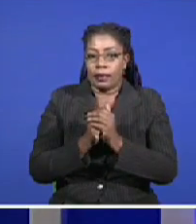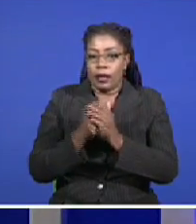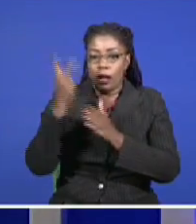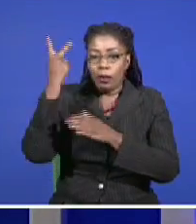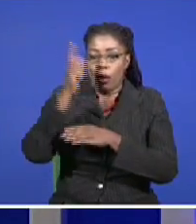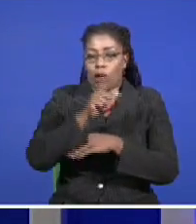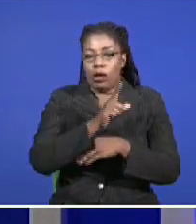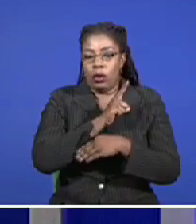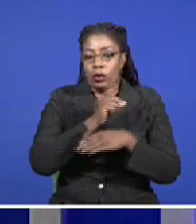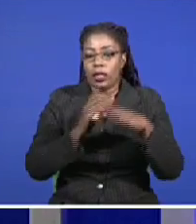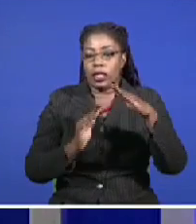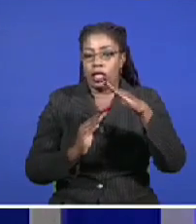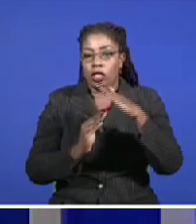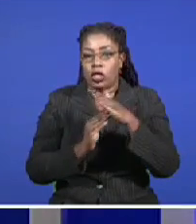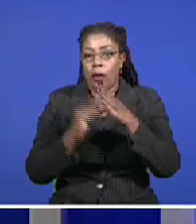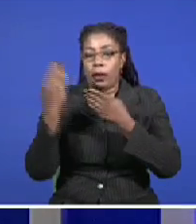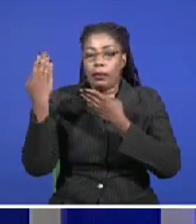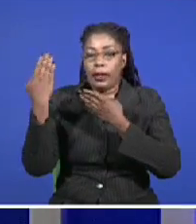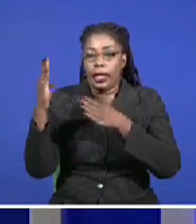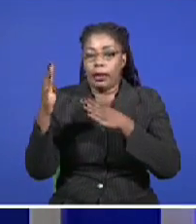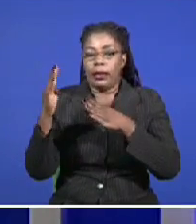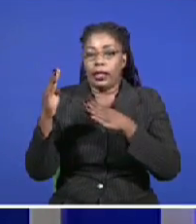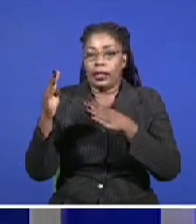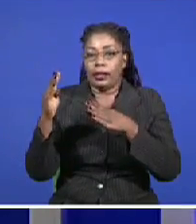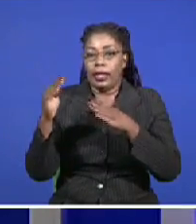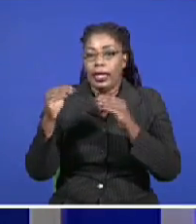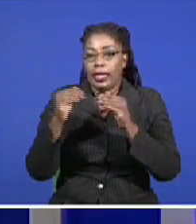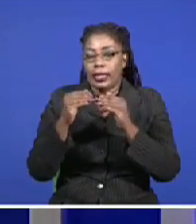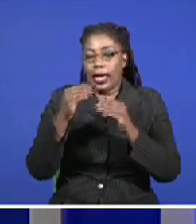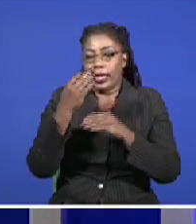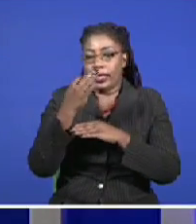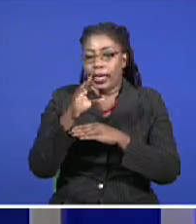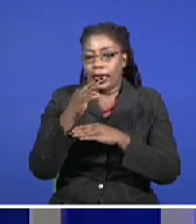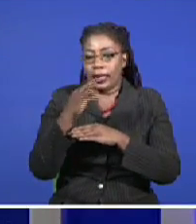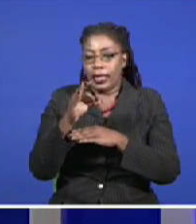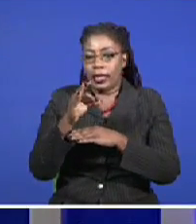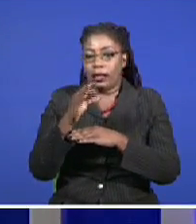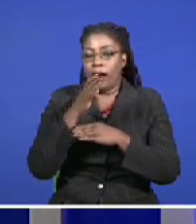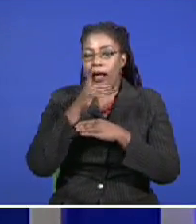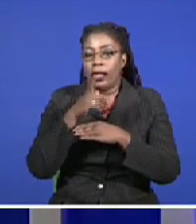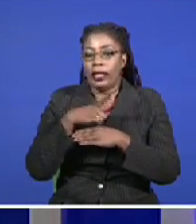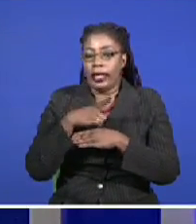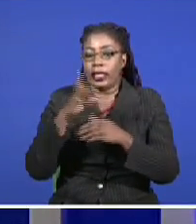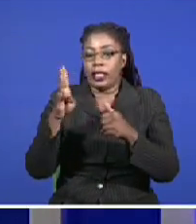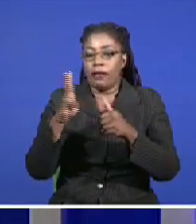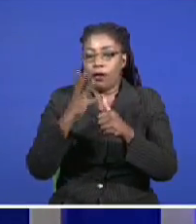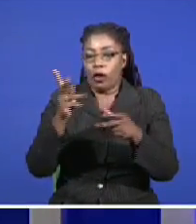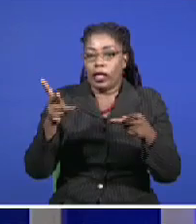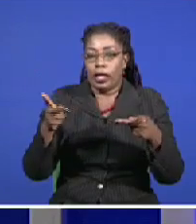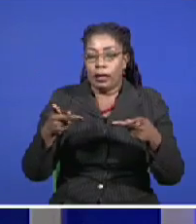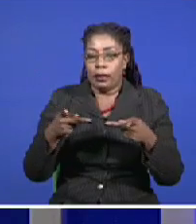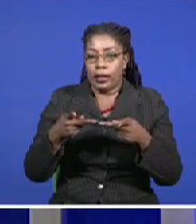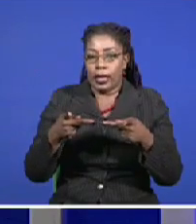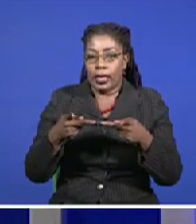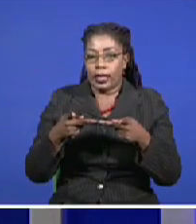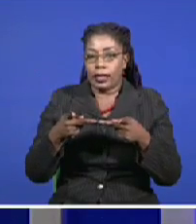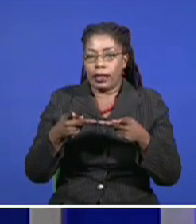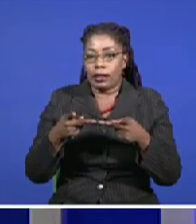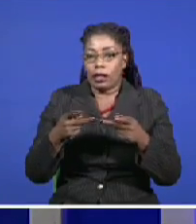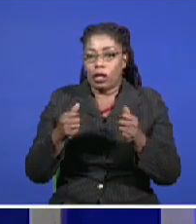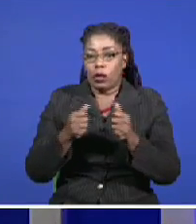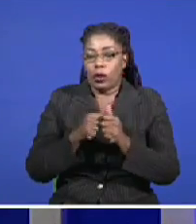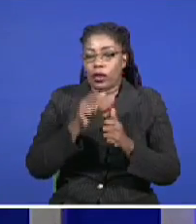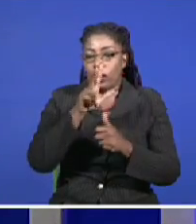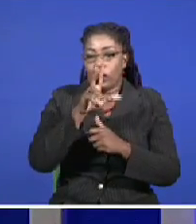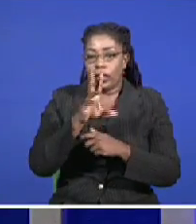is still the top Bahamian, tied for 19th with a 14 over 227. Our ladies sit fourth in the race for the George Teal Trophy with a